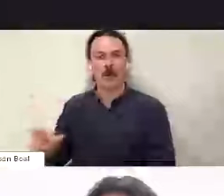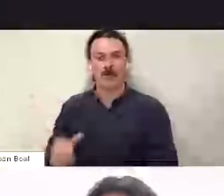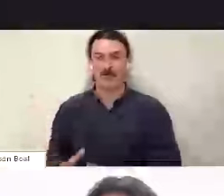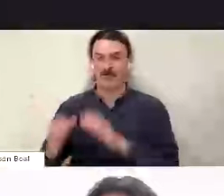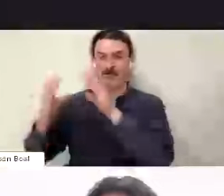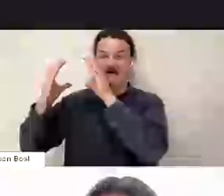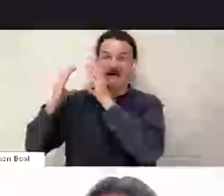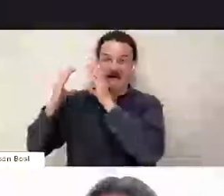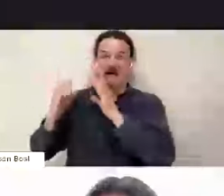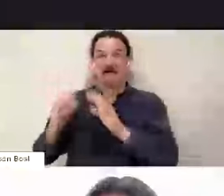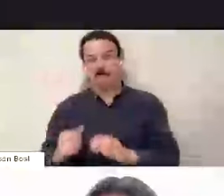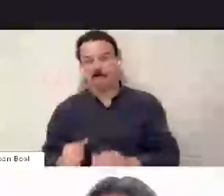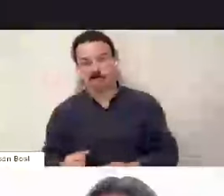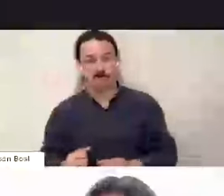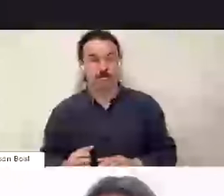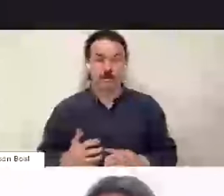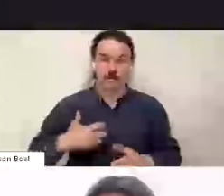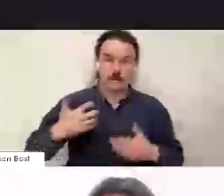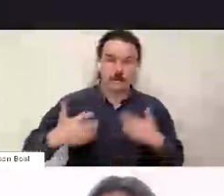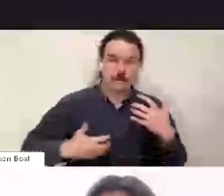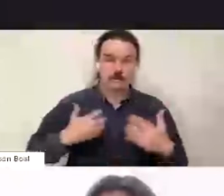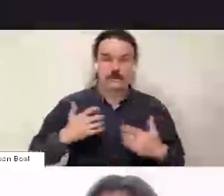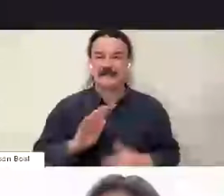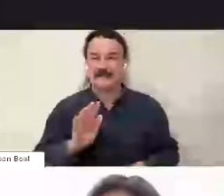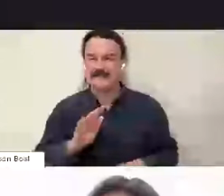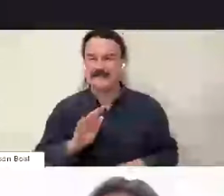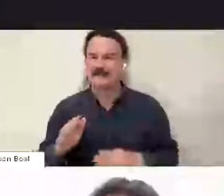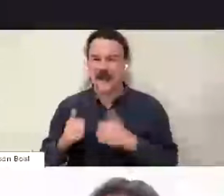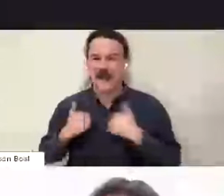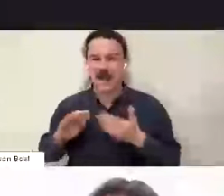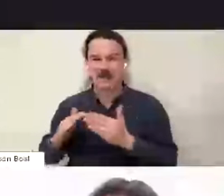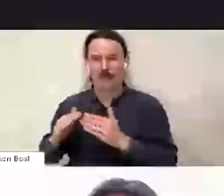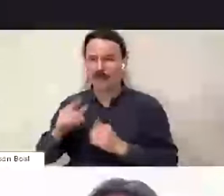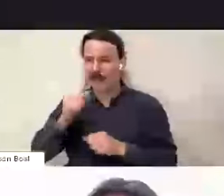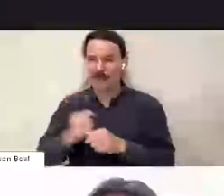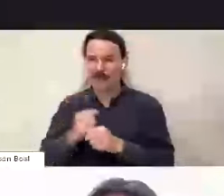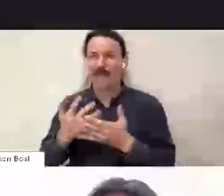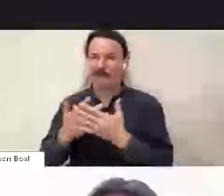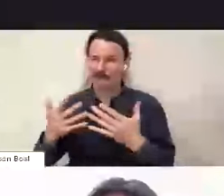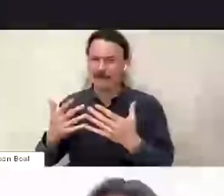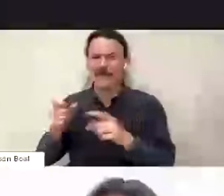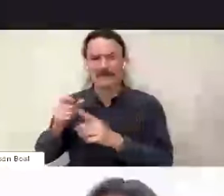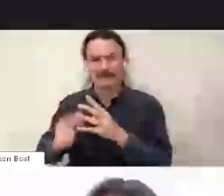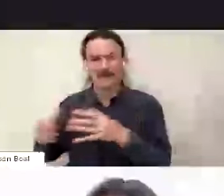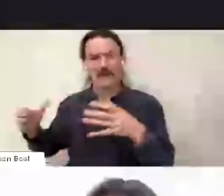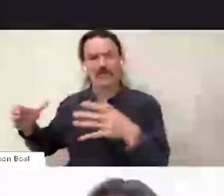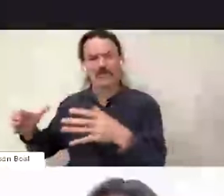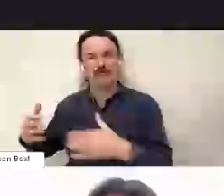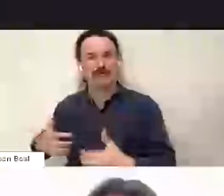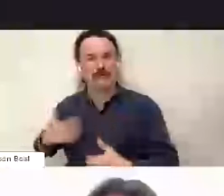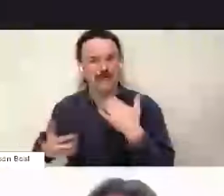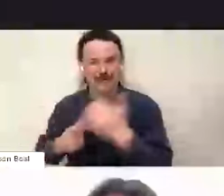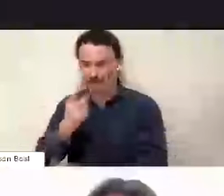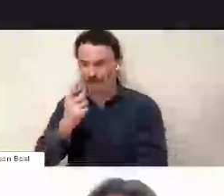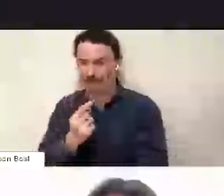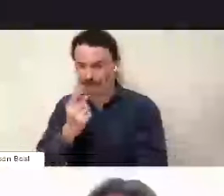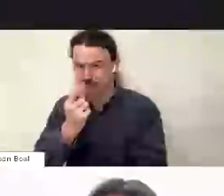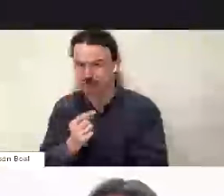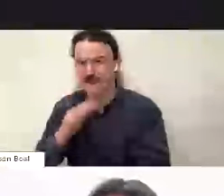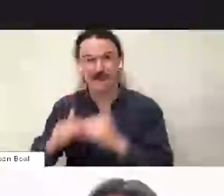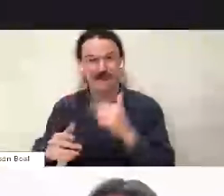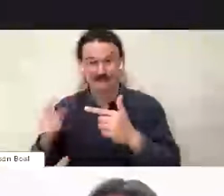our communities could make significant disability group complaints, believe me, around a whole range of issues. So I